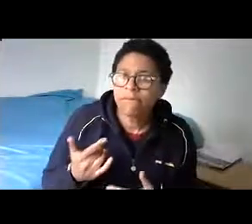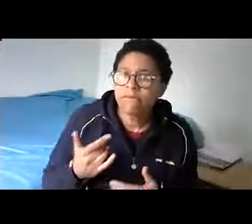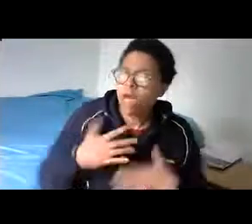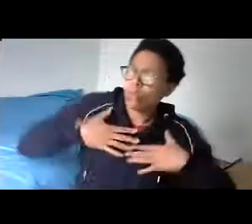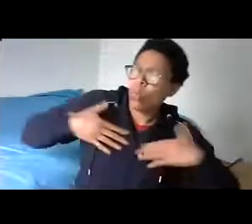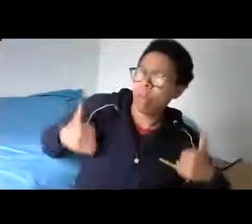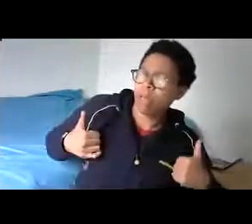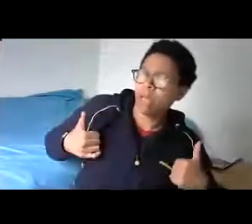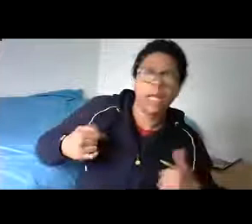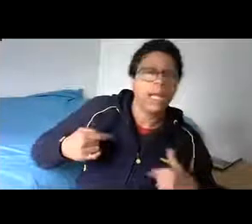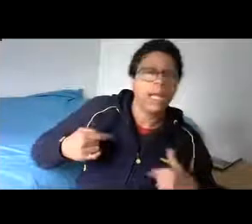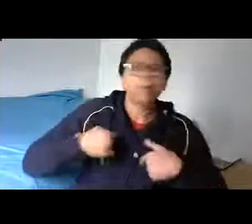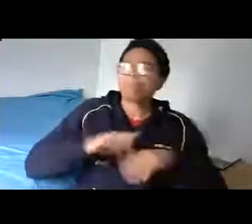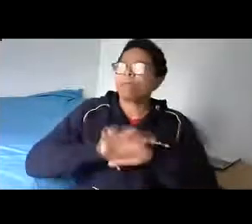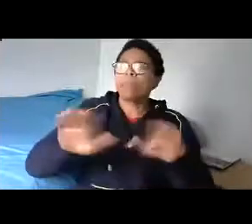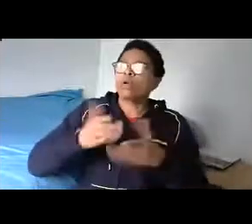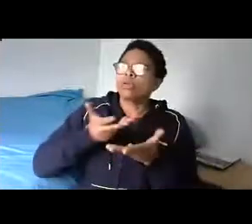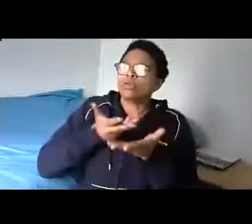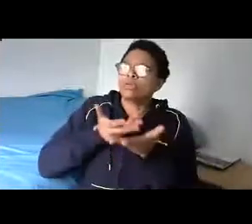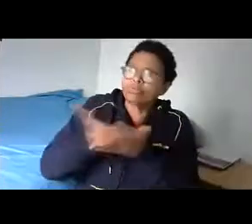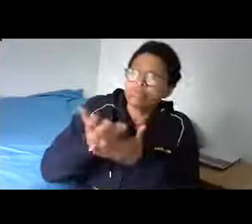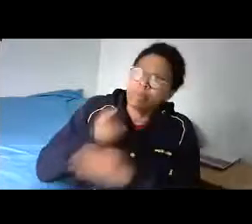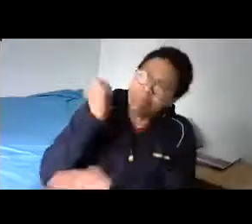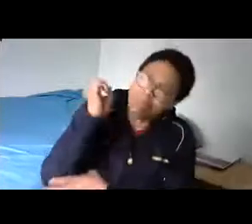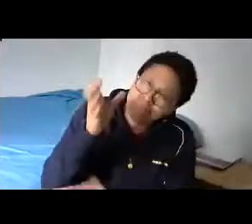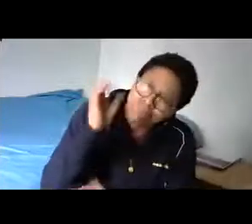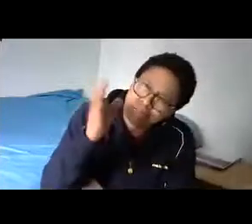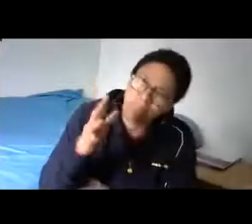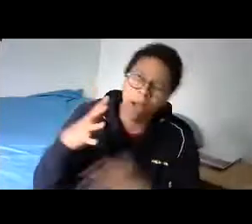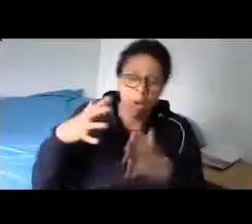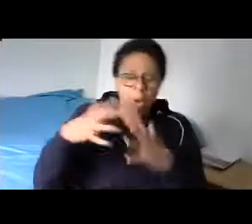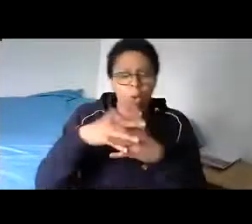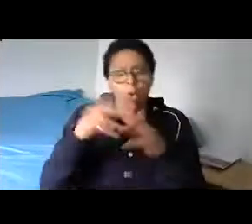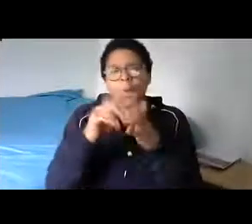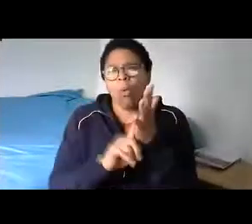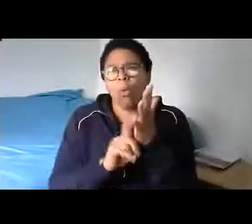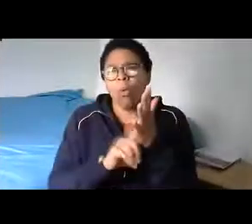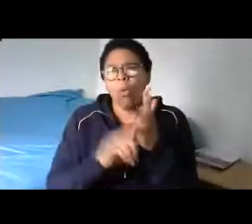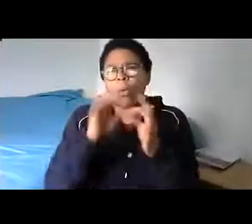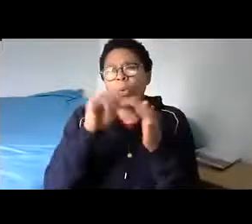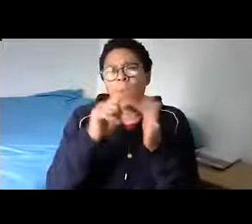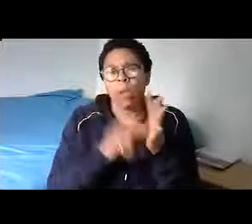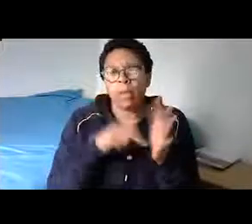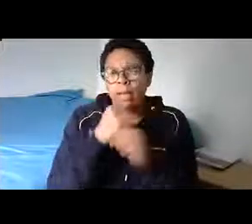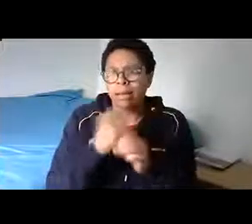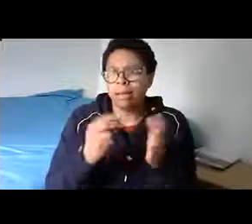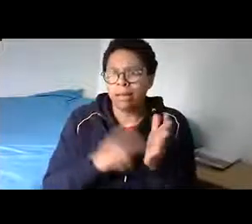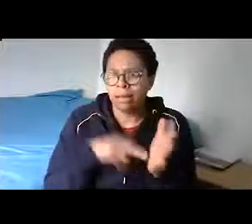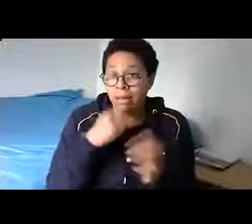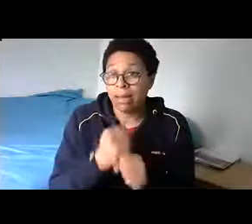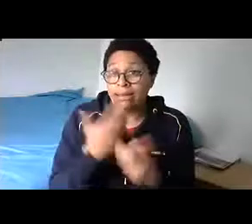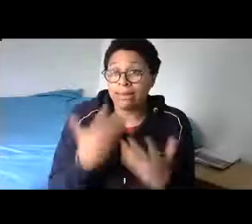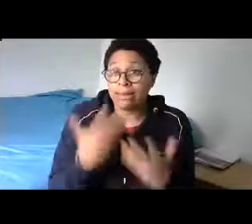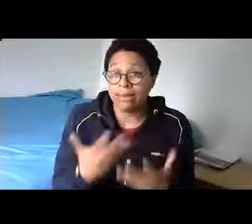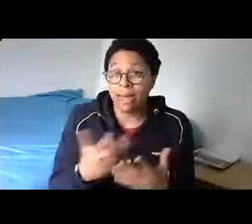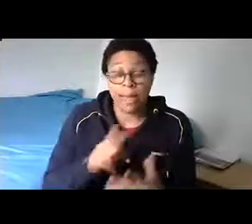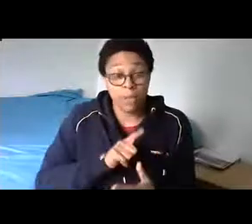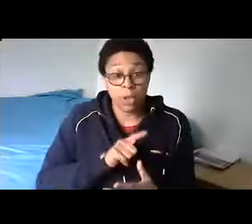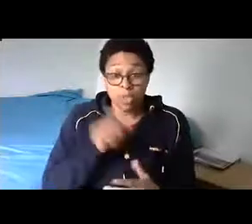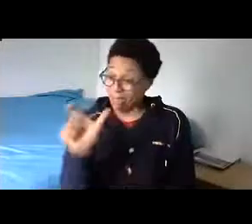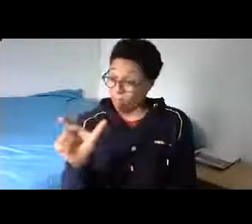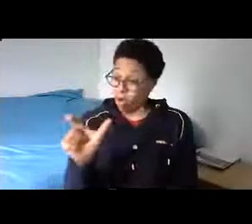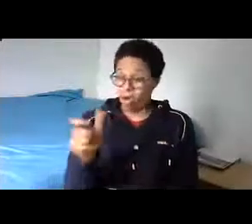few slides before, which I deleted, but effectively, well-being is a very broad concept. It